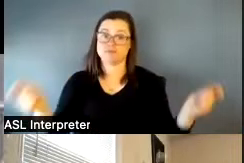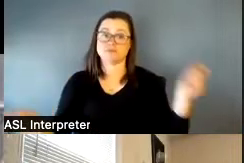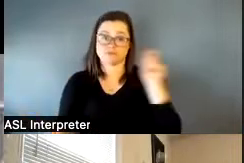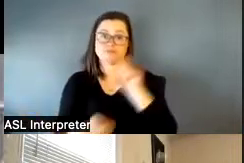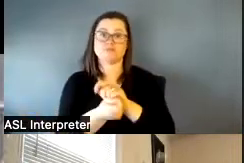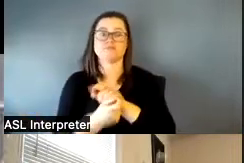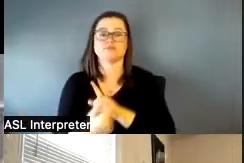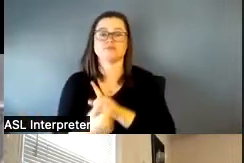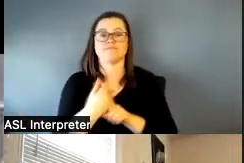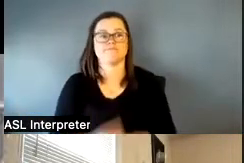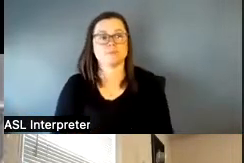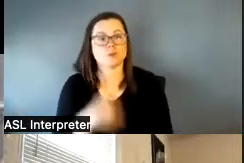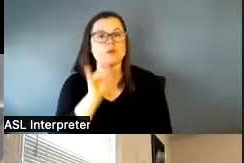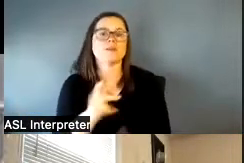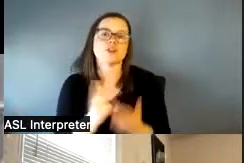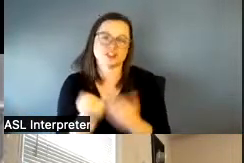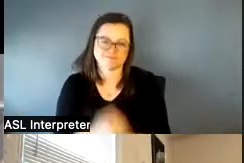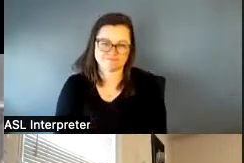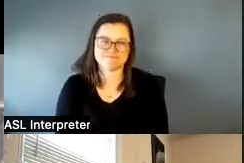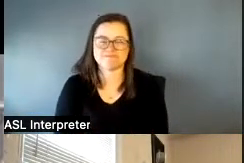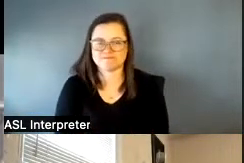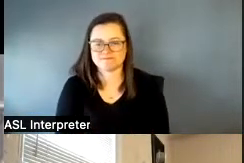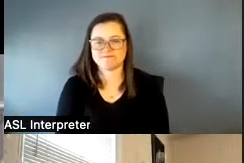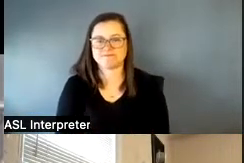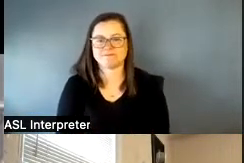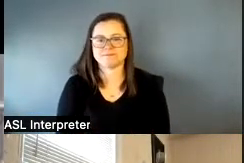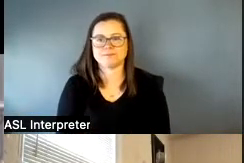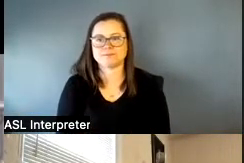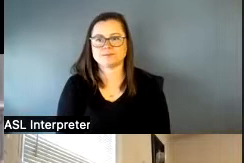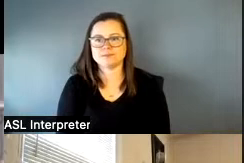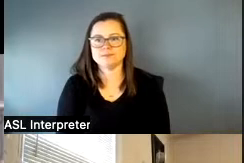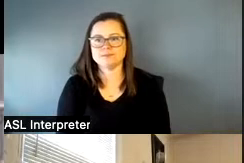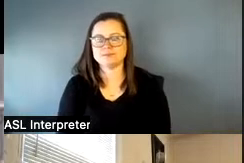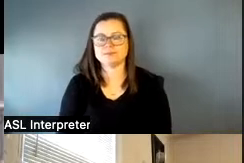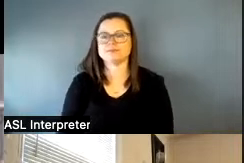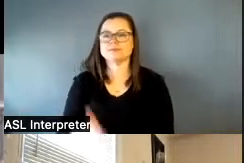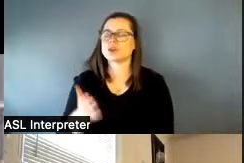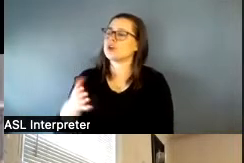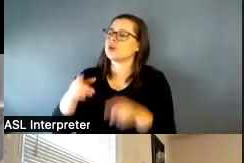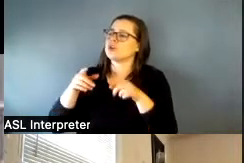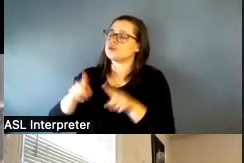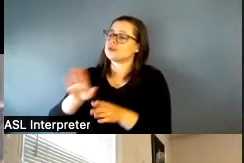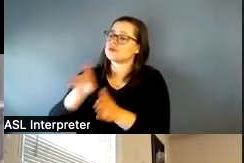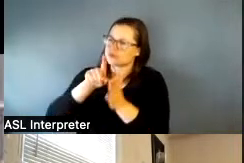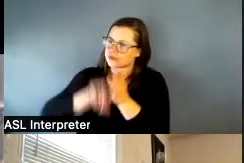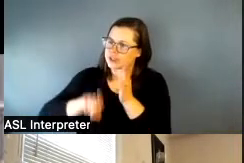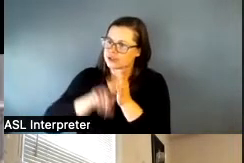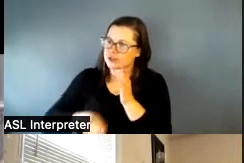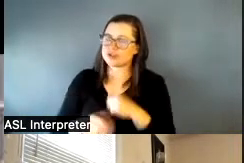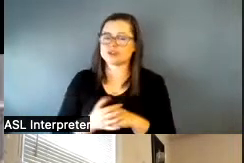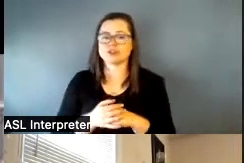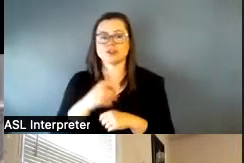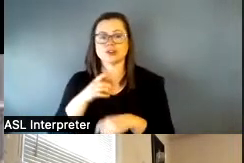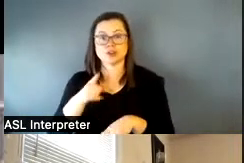for the project. Yeah, and as part of your research, were you finding that the plant life has changed